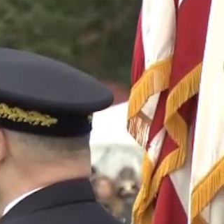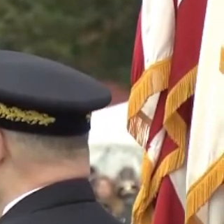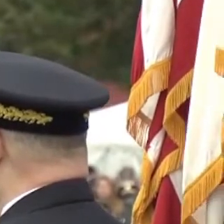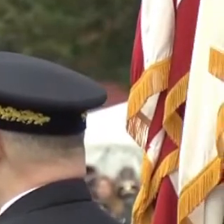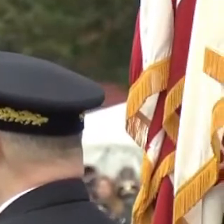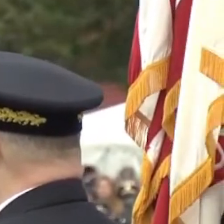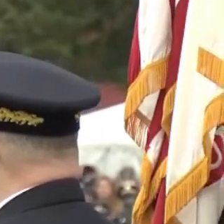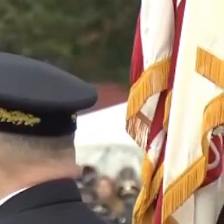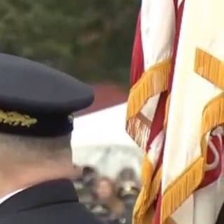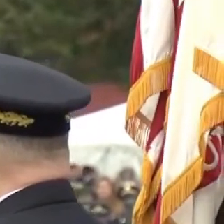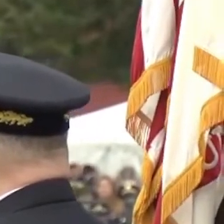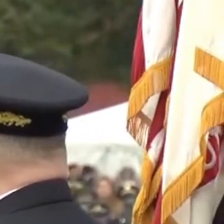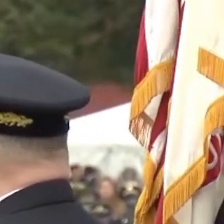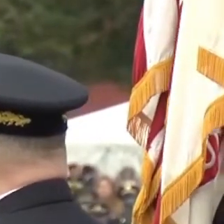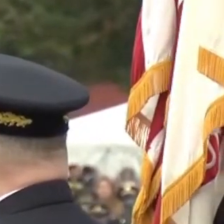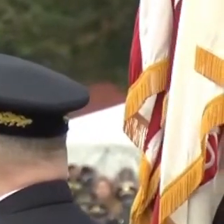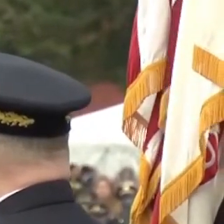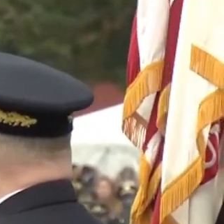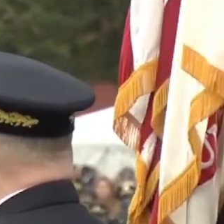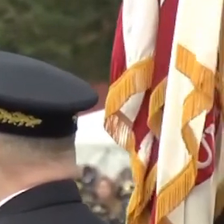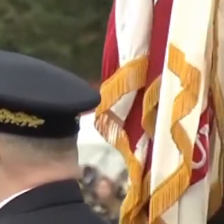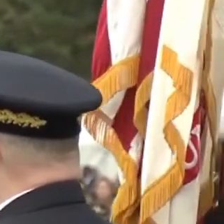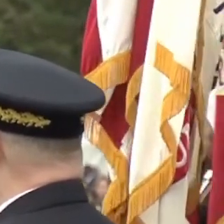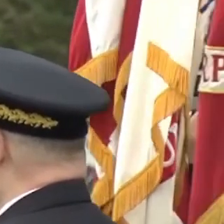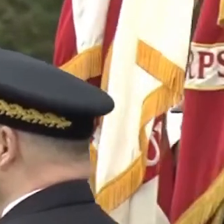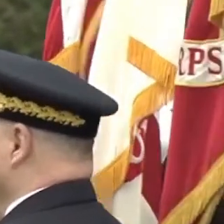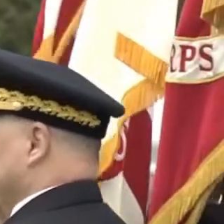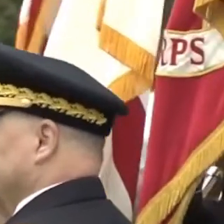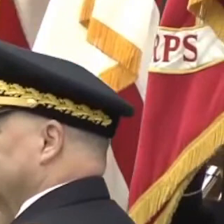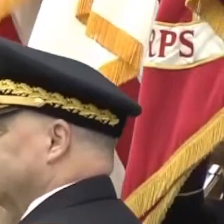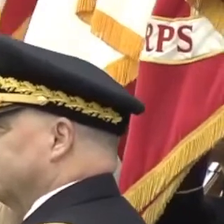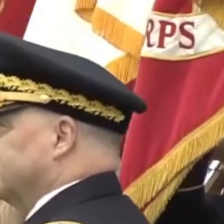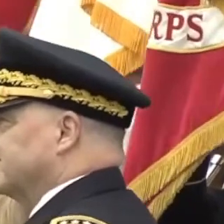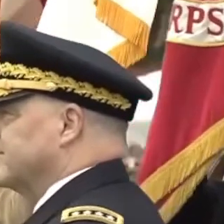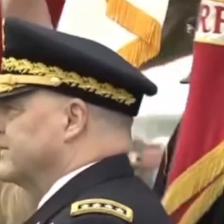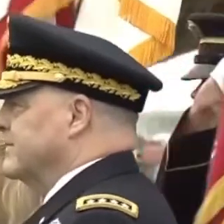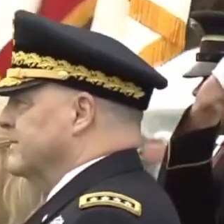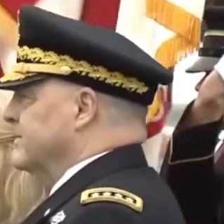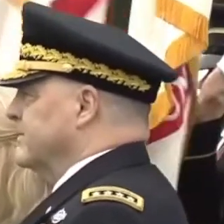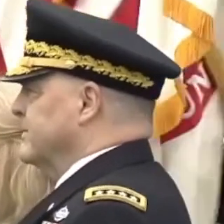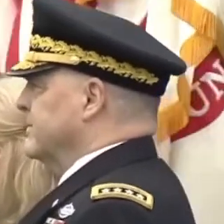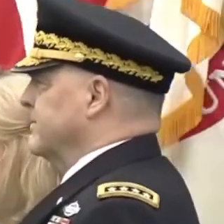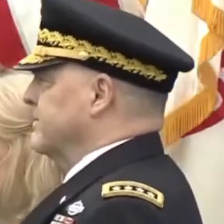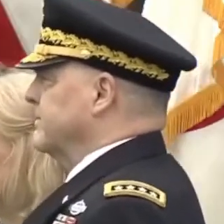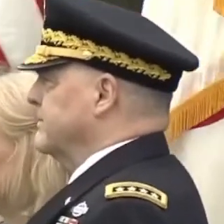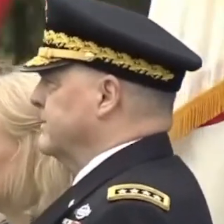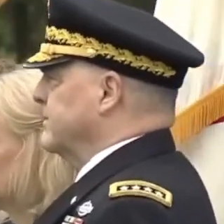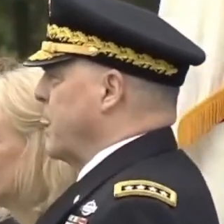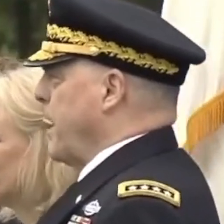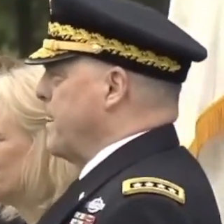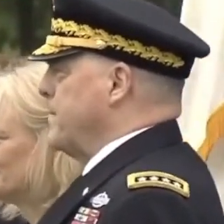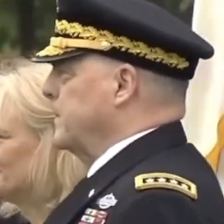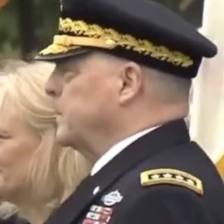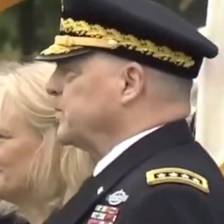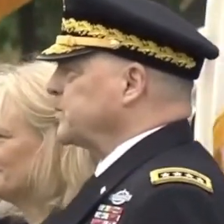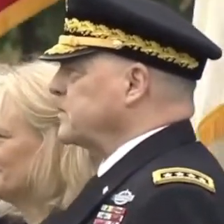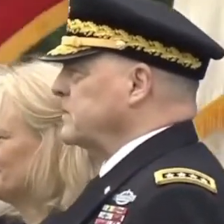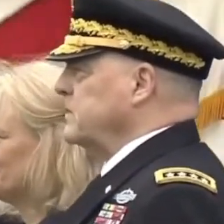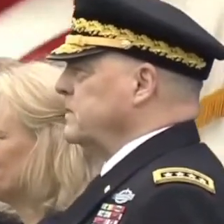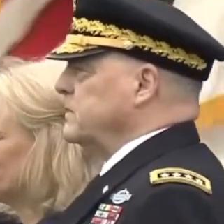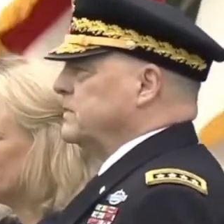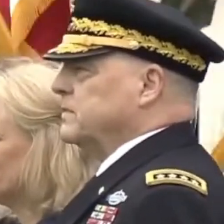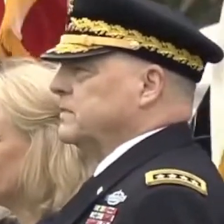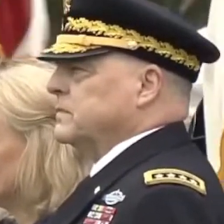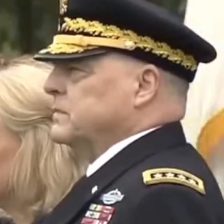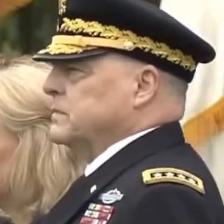to and advocate for military spouses. A career nurse with multiple military moves, she was a passionate supporter of military